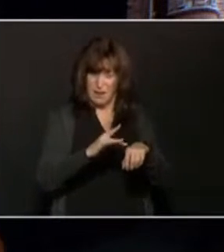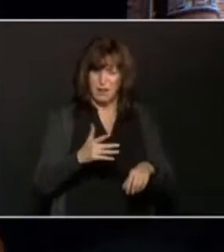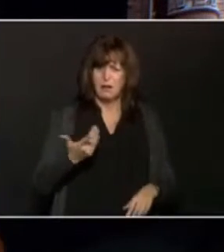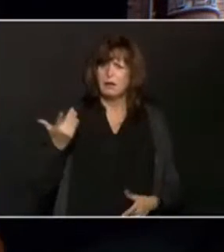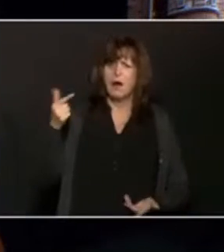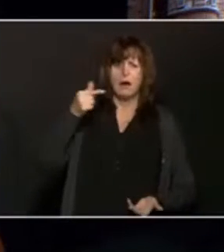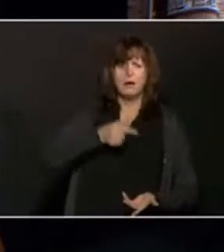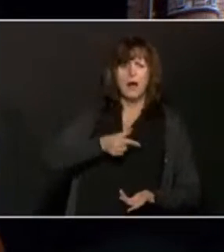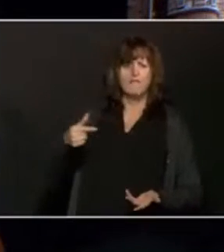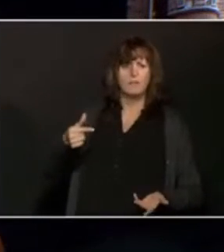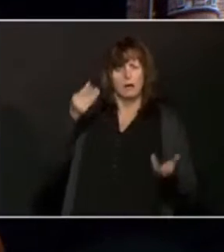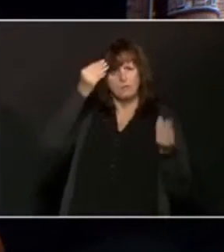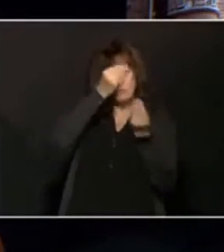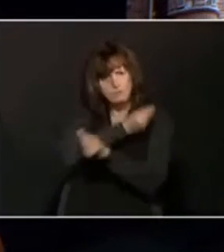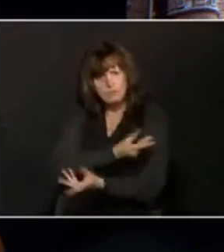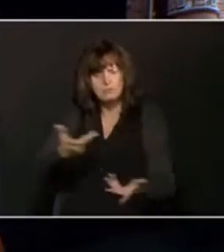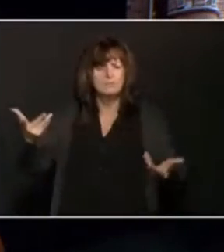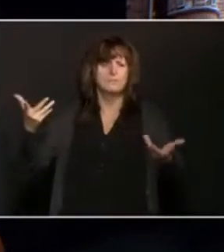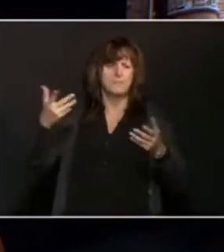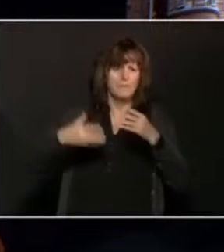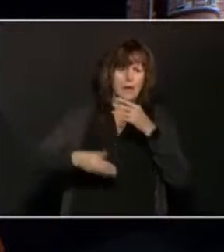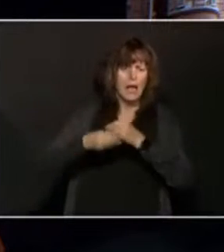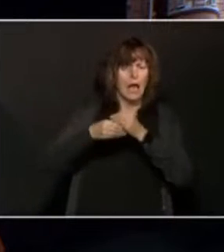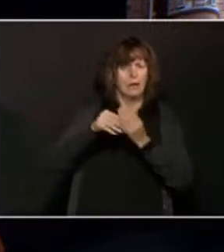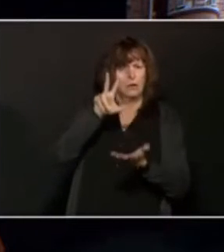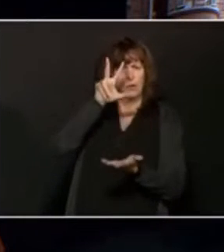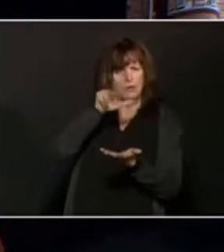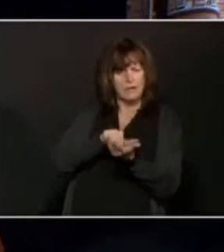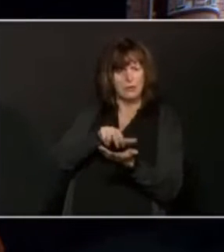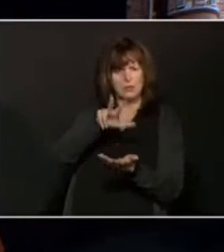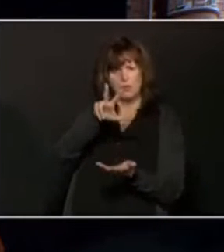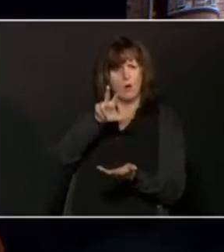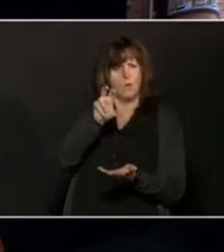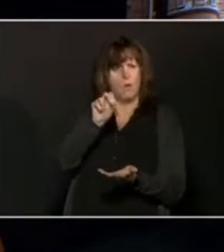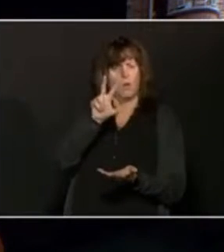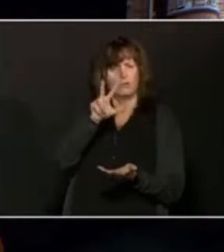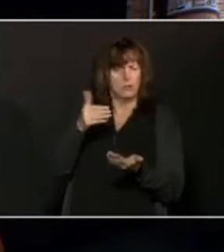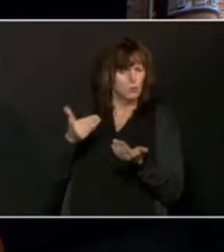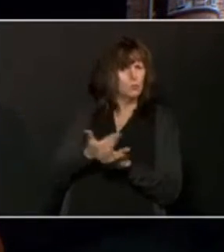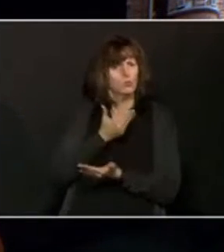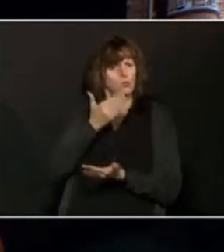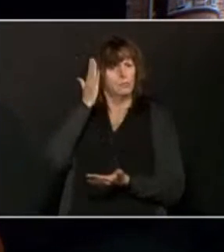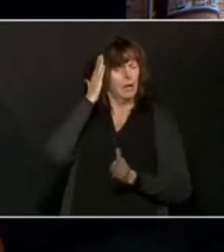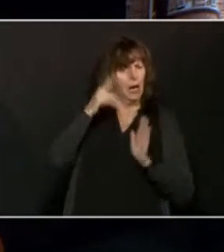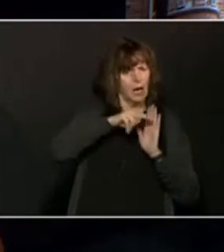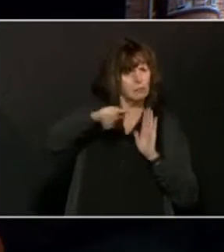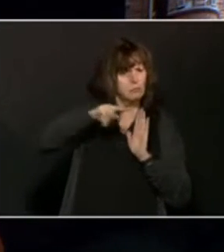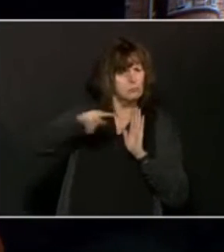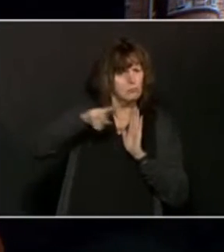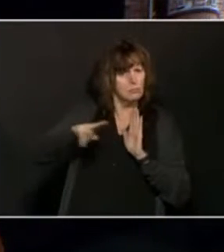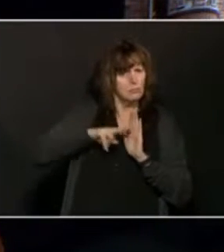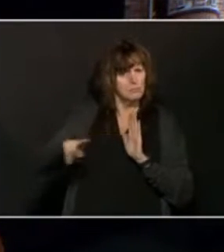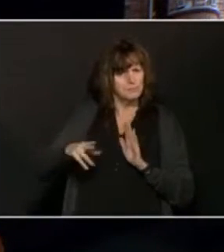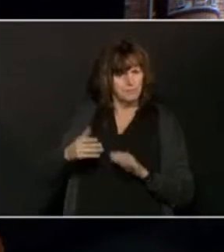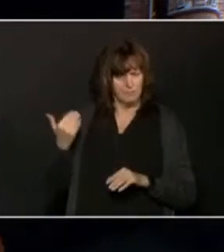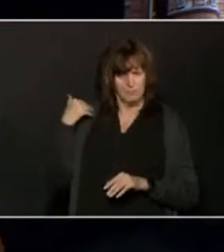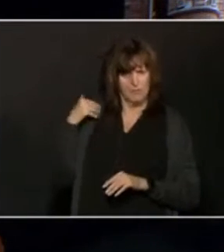3,303 new beds for COVID patients. On April 16th, they announced more than 1,000 acute care beds